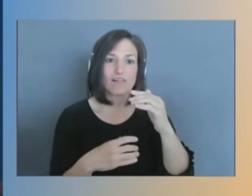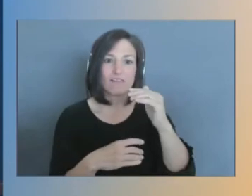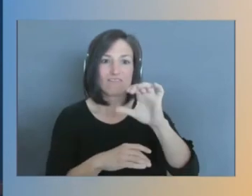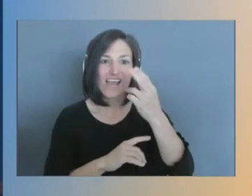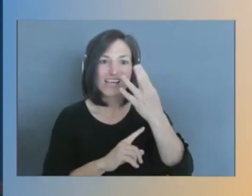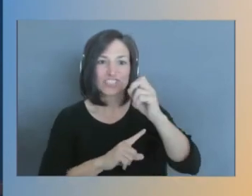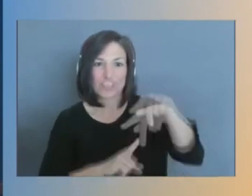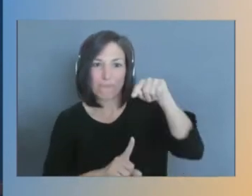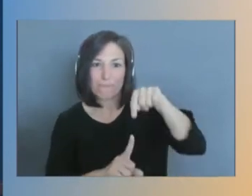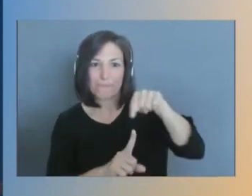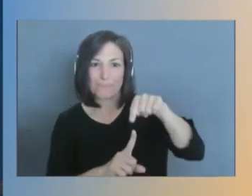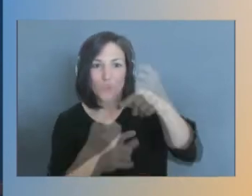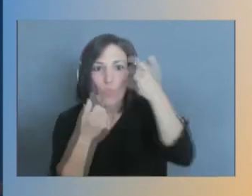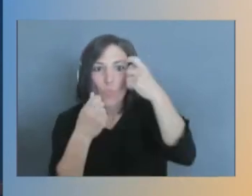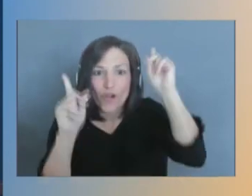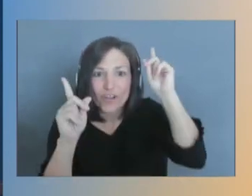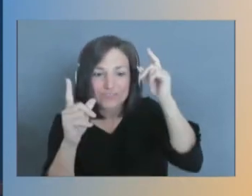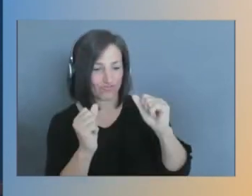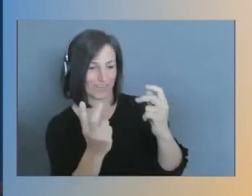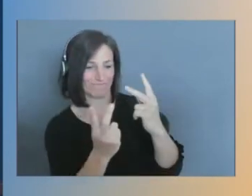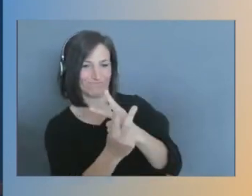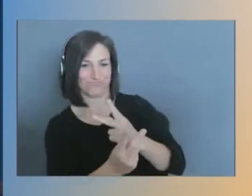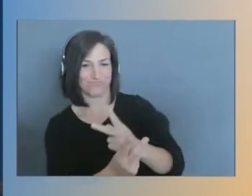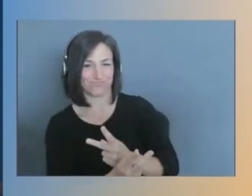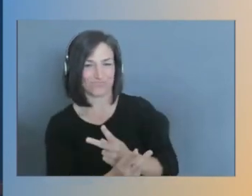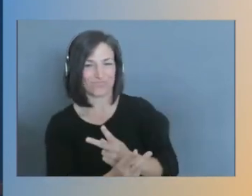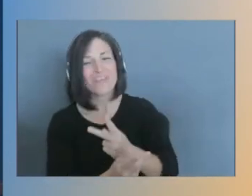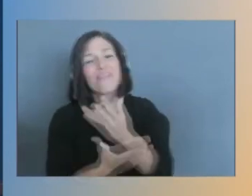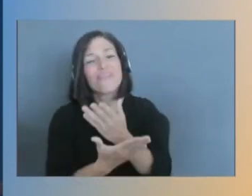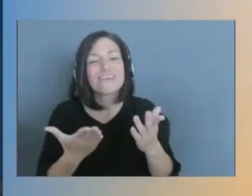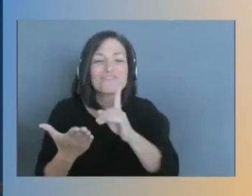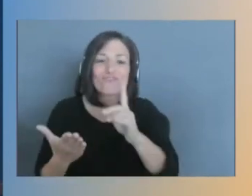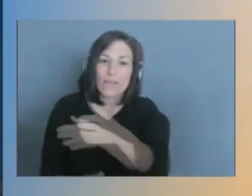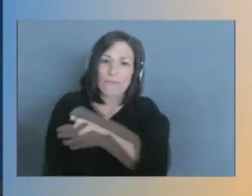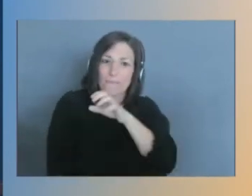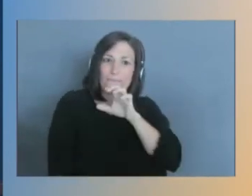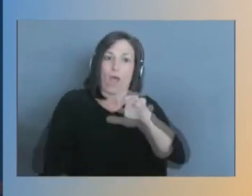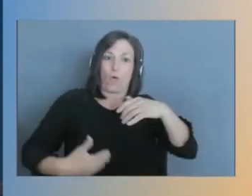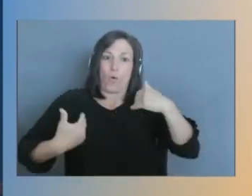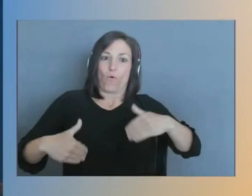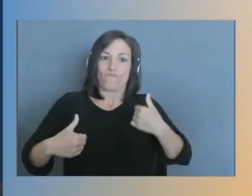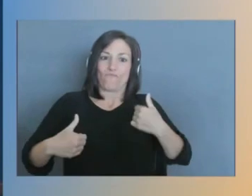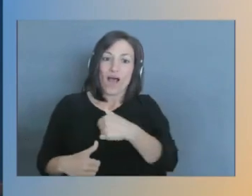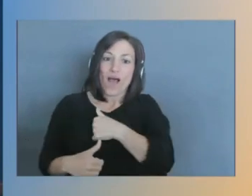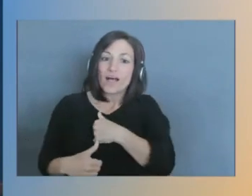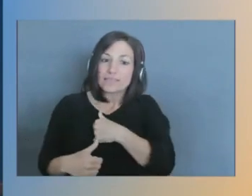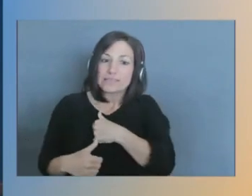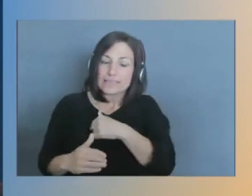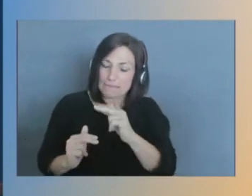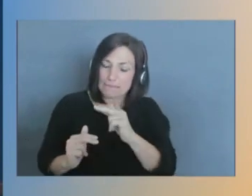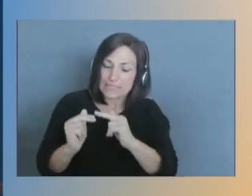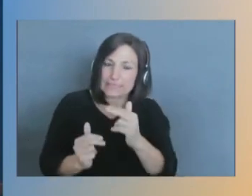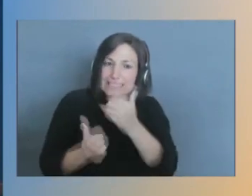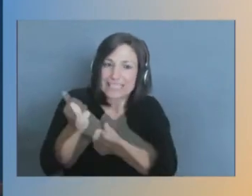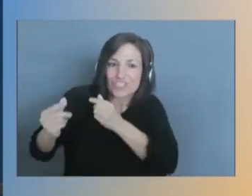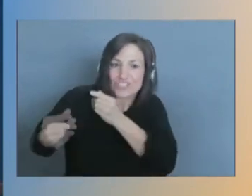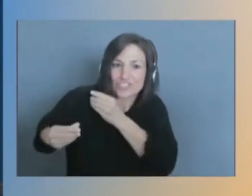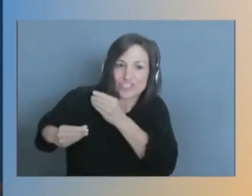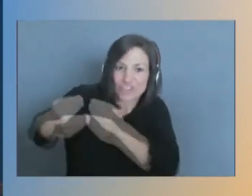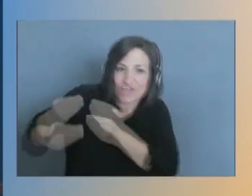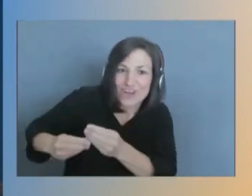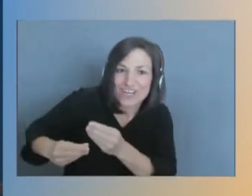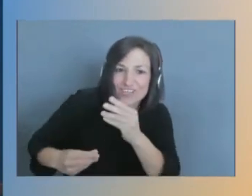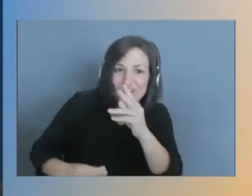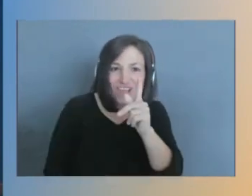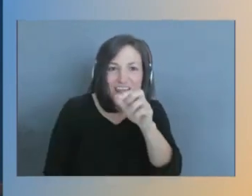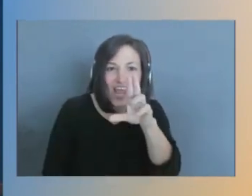out. The thing that has been really powerful for us in building the various generations of Nitro cards is that